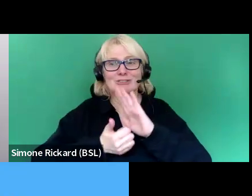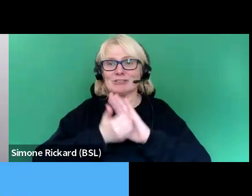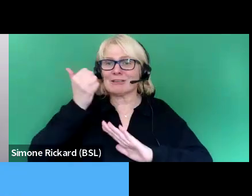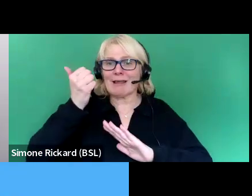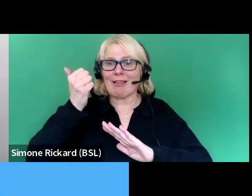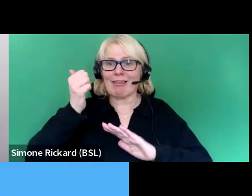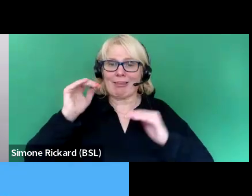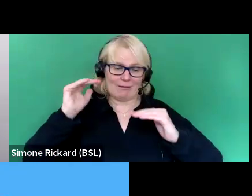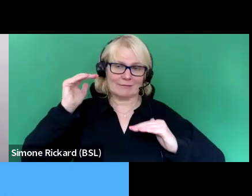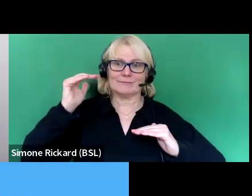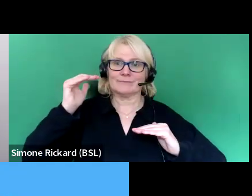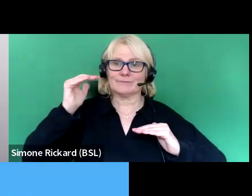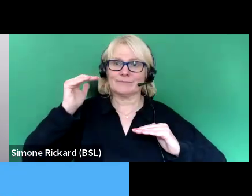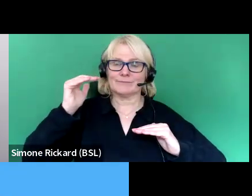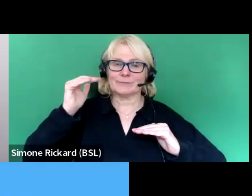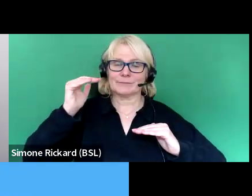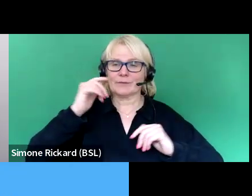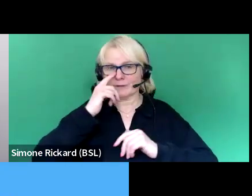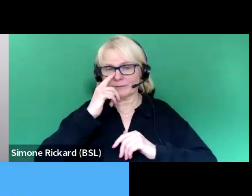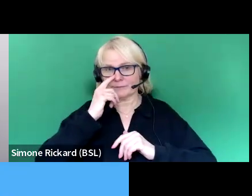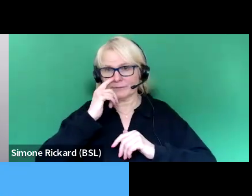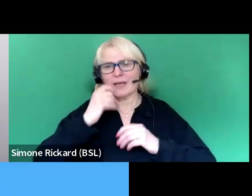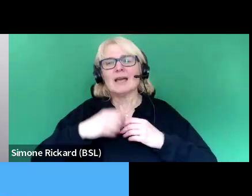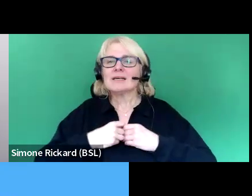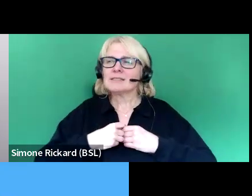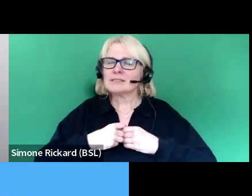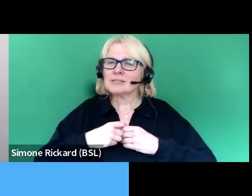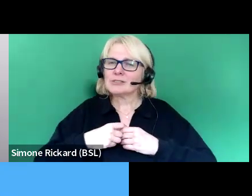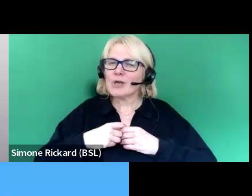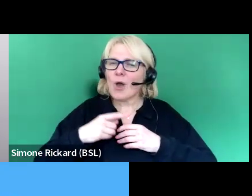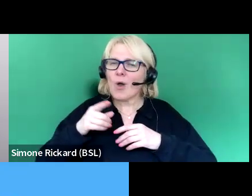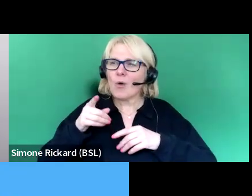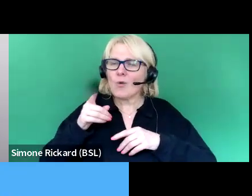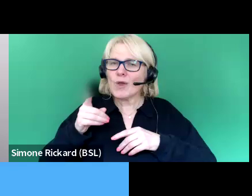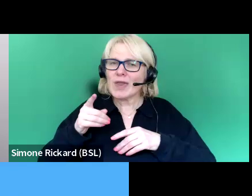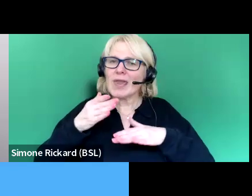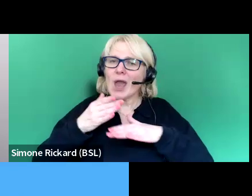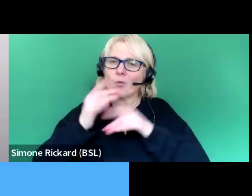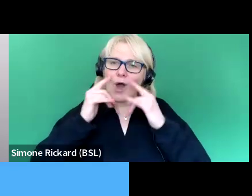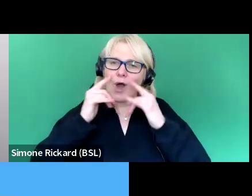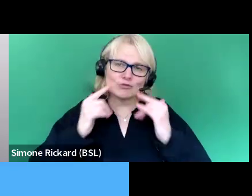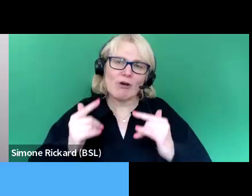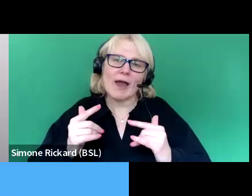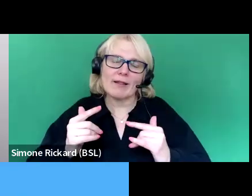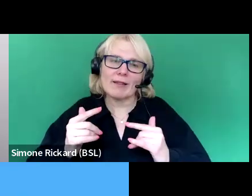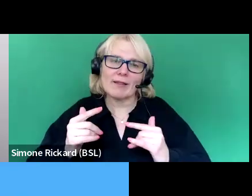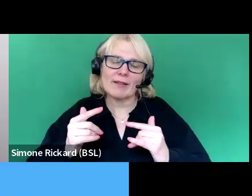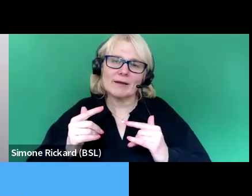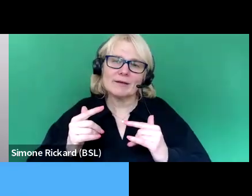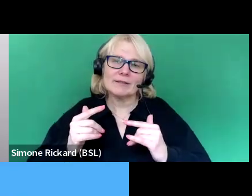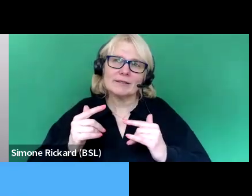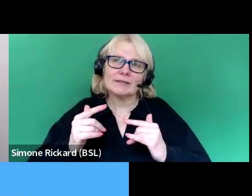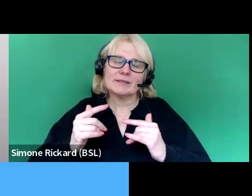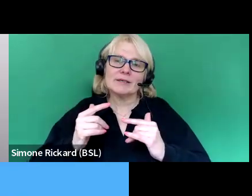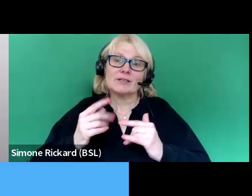ability. So we gave him a work trial, and he trialled in a period of time in